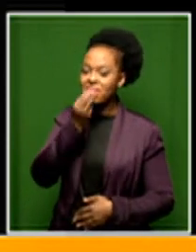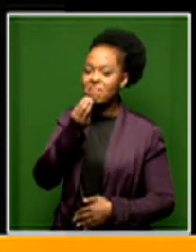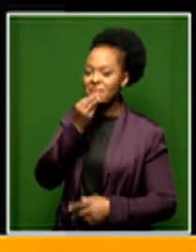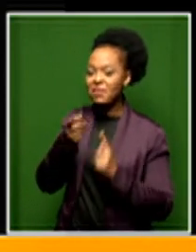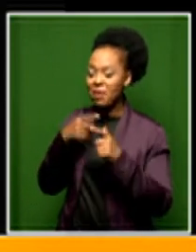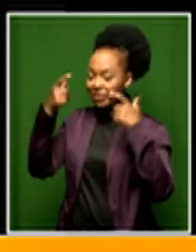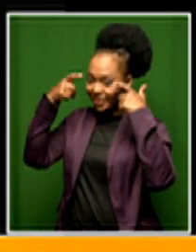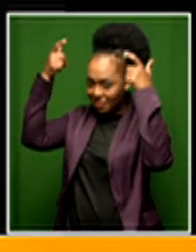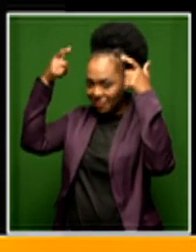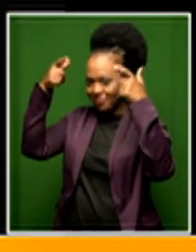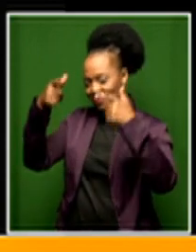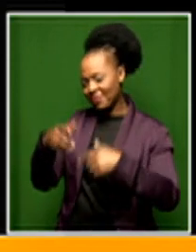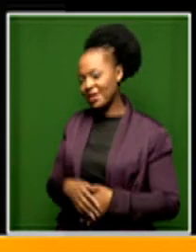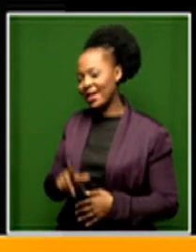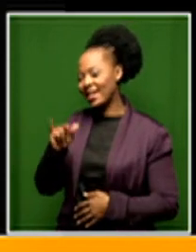Chef Linda?